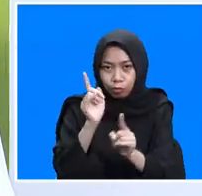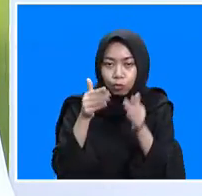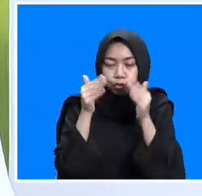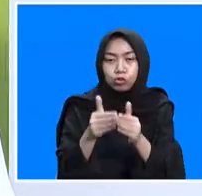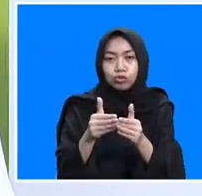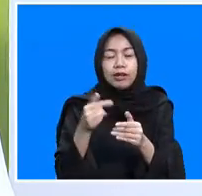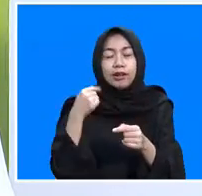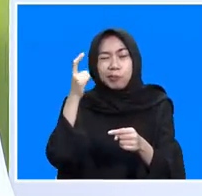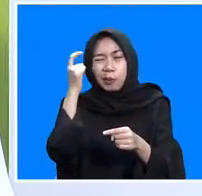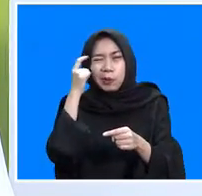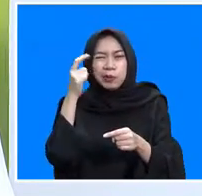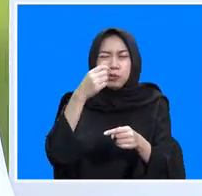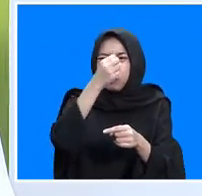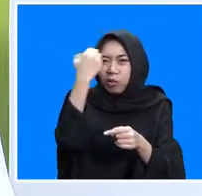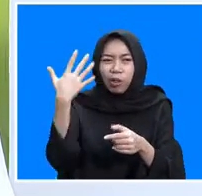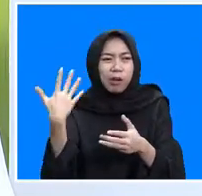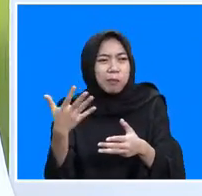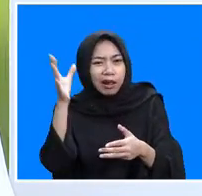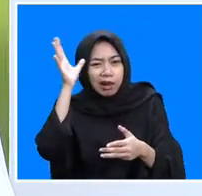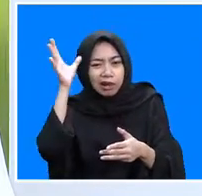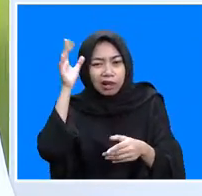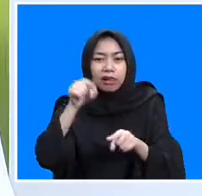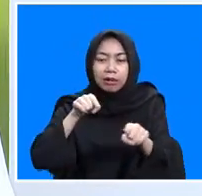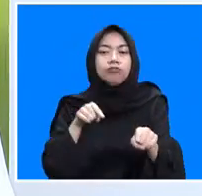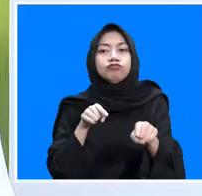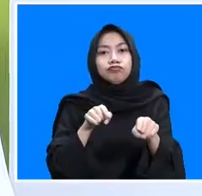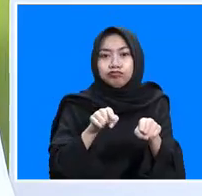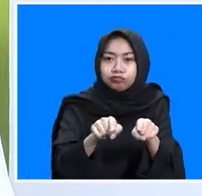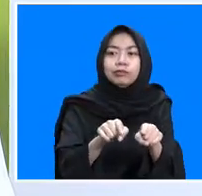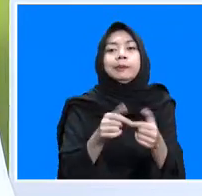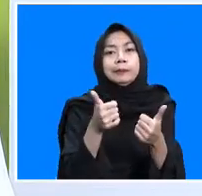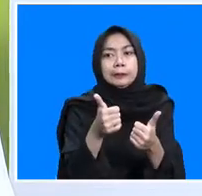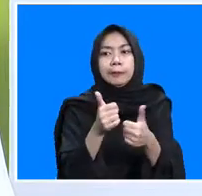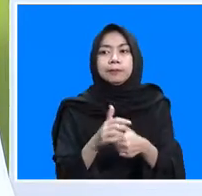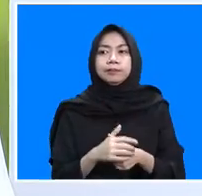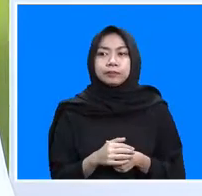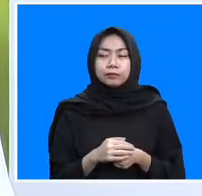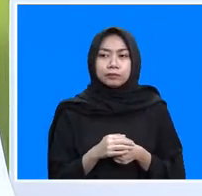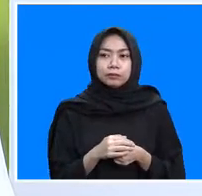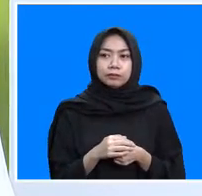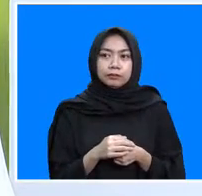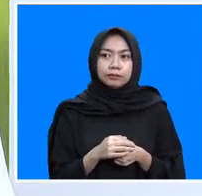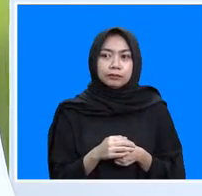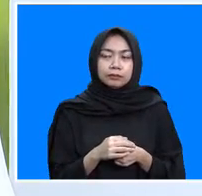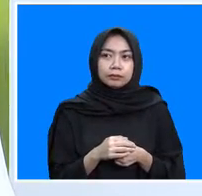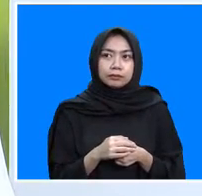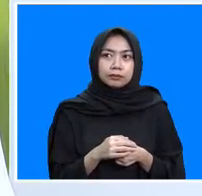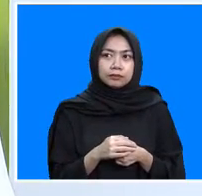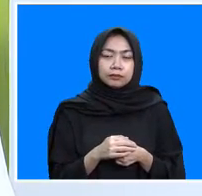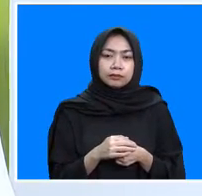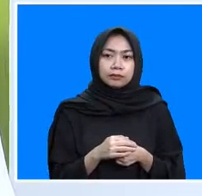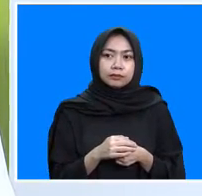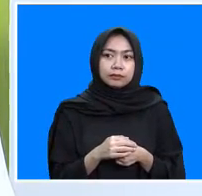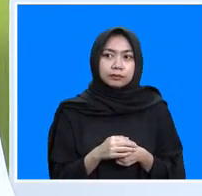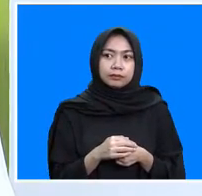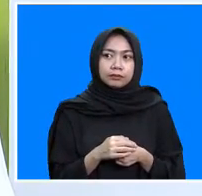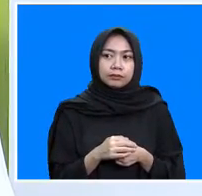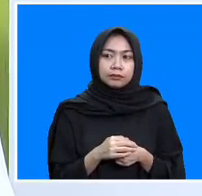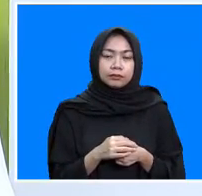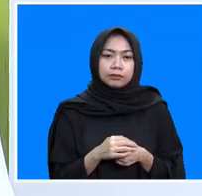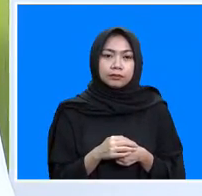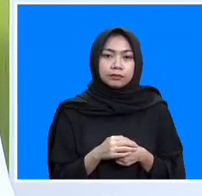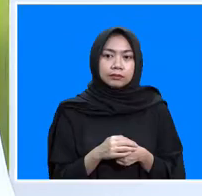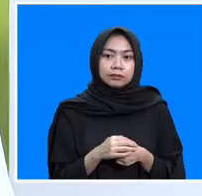that less policy but more guidance was around how teachers can support